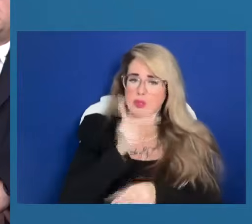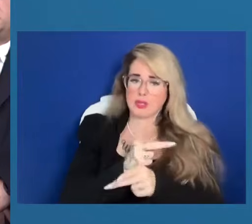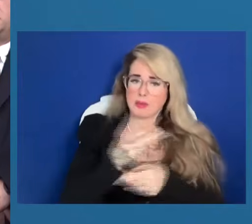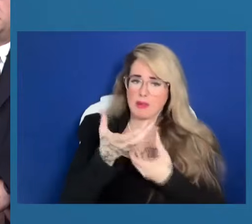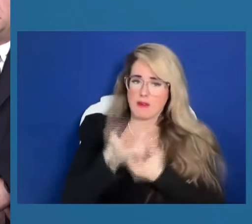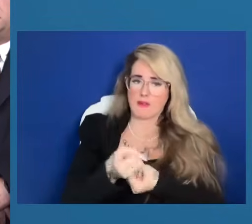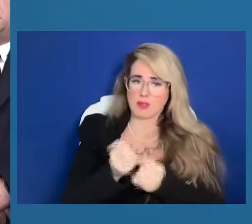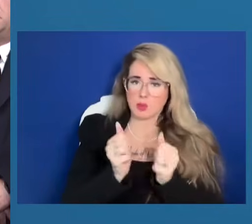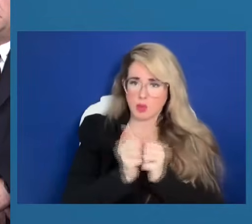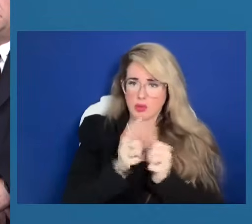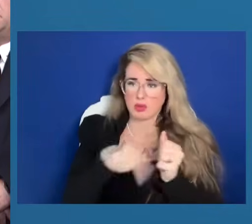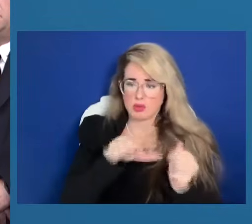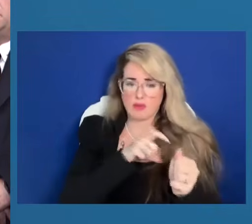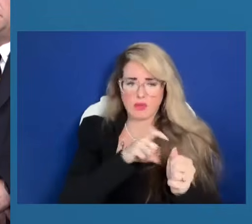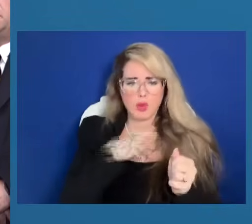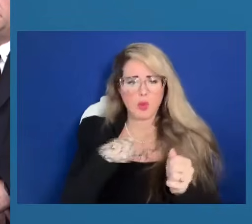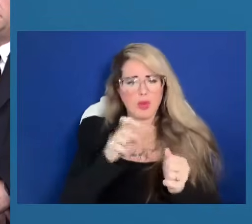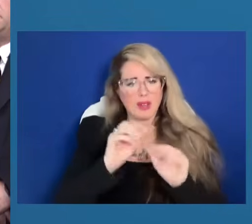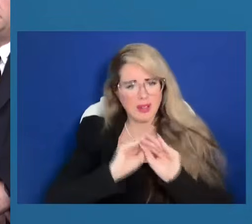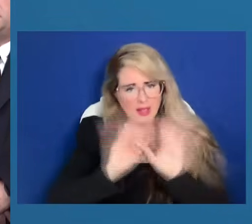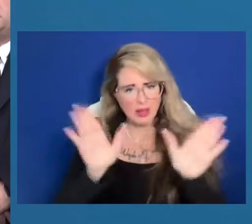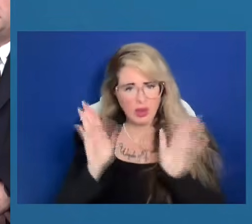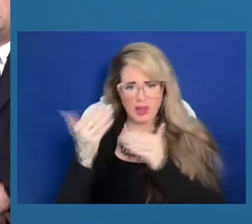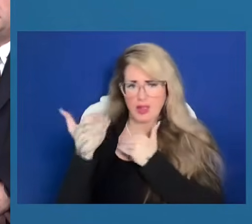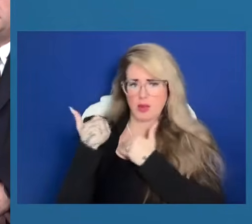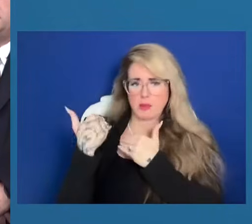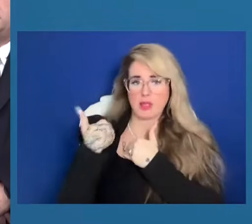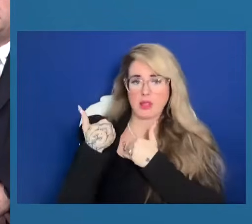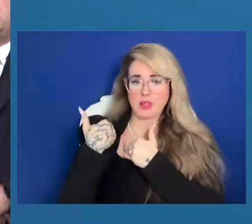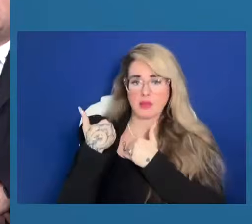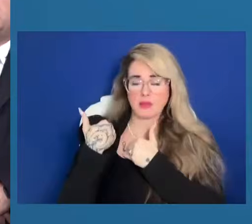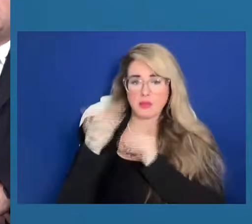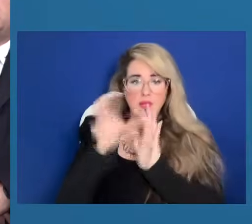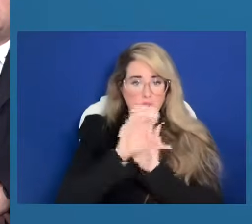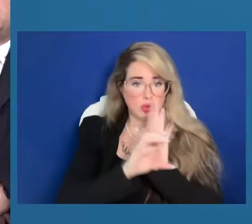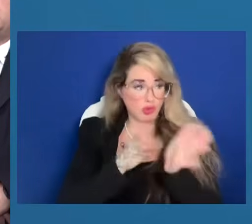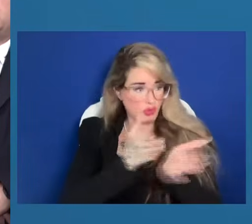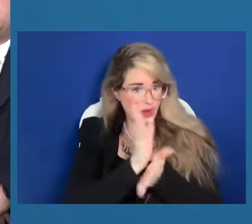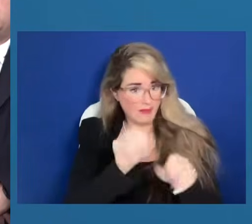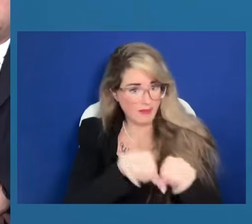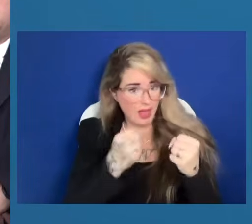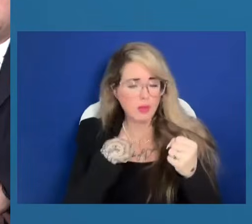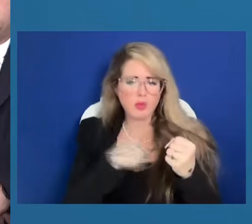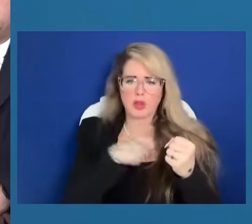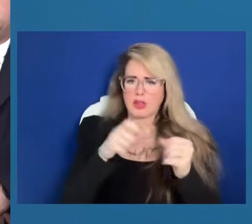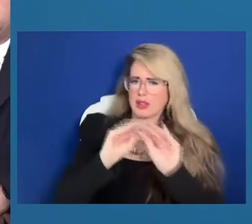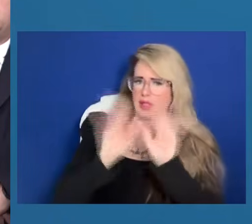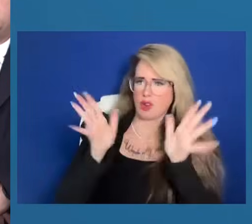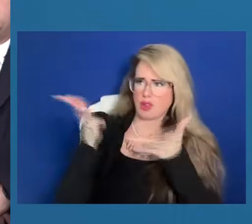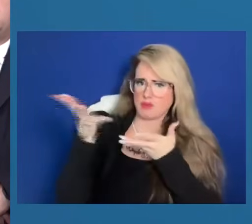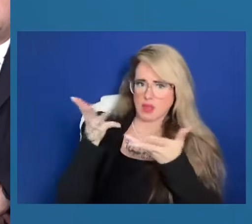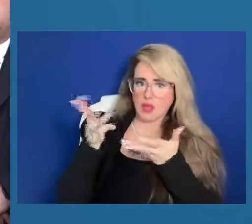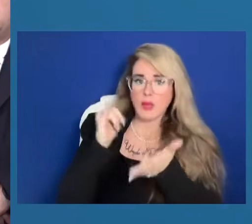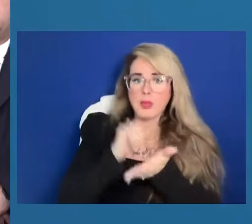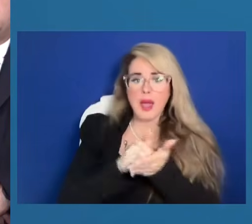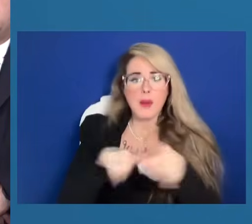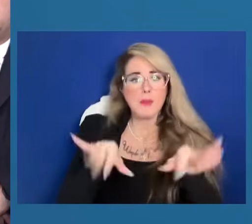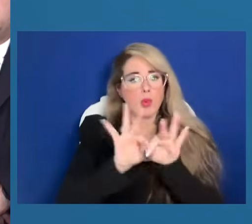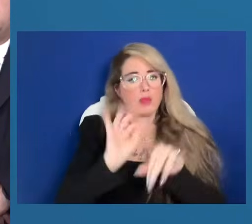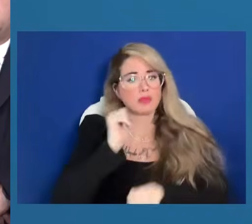need clear, meaningful accountability when constitutional rights are violated. And we need to ensure that mechanisms